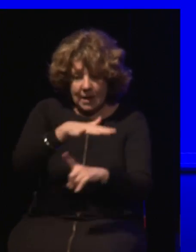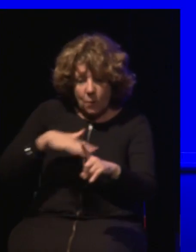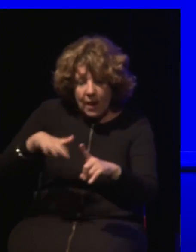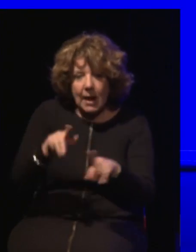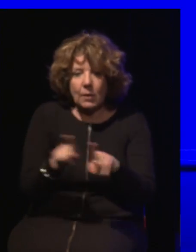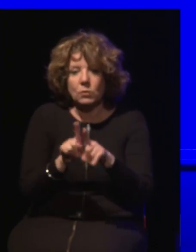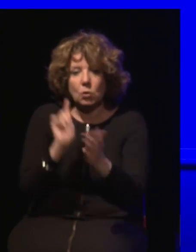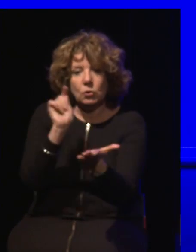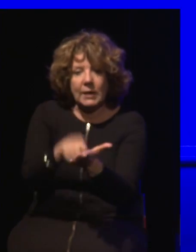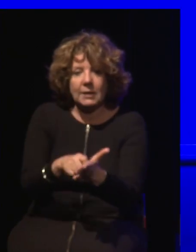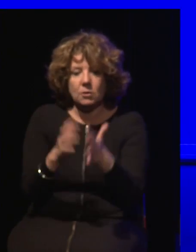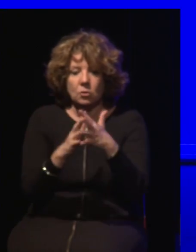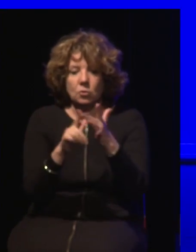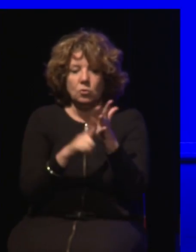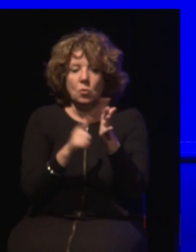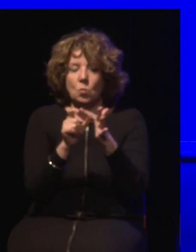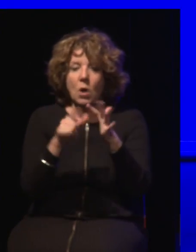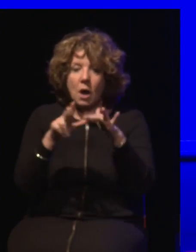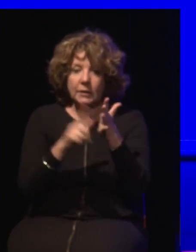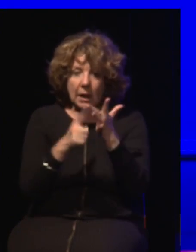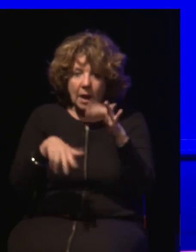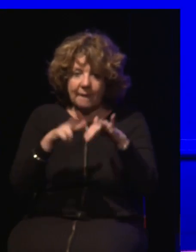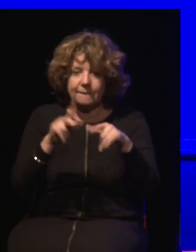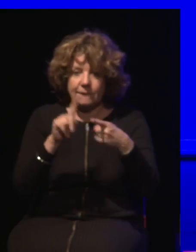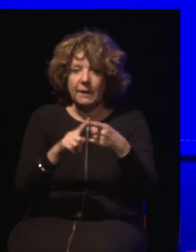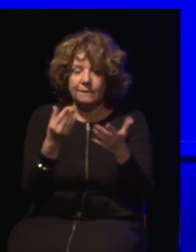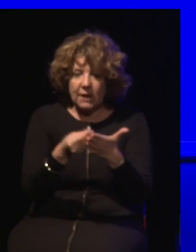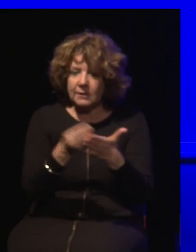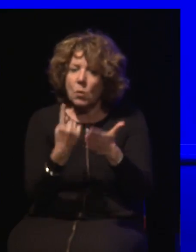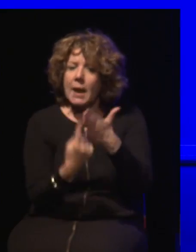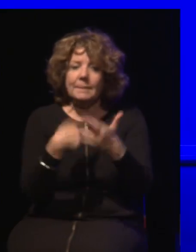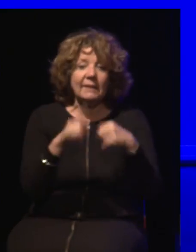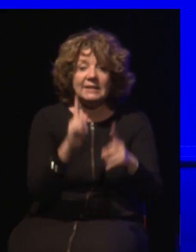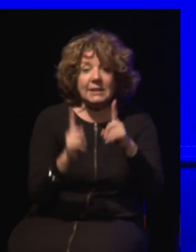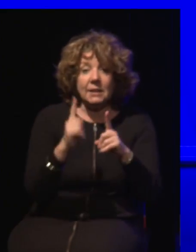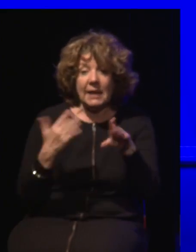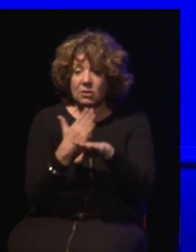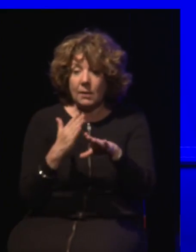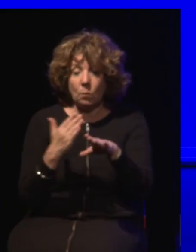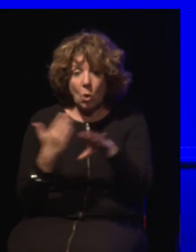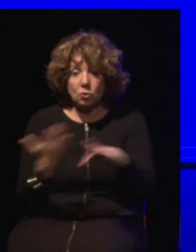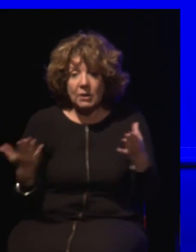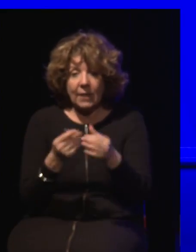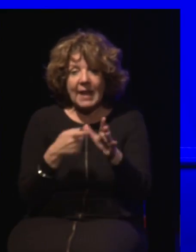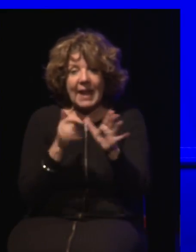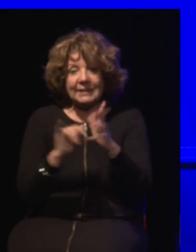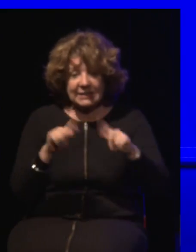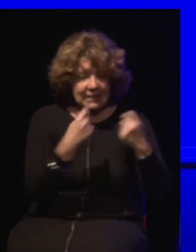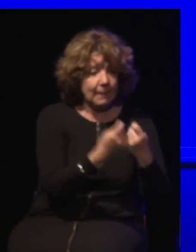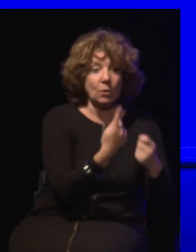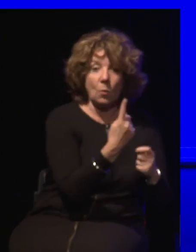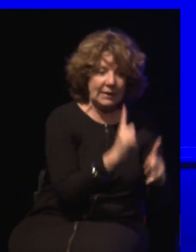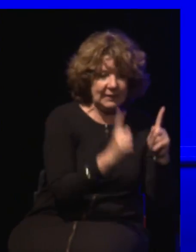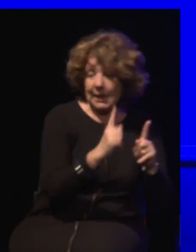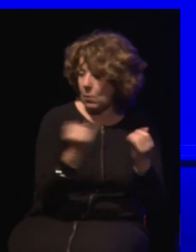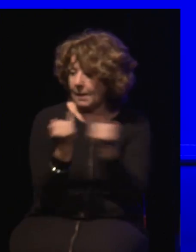Imagine if cities worked together as teams and we competed against the other cities in our country, and then our individual